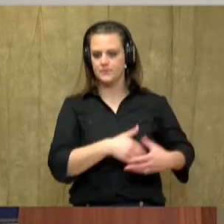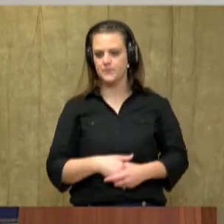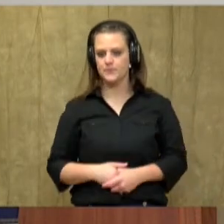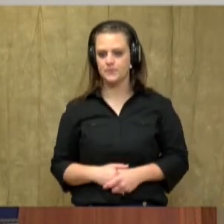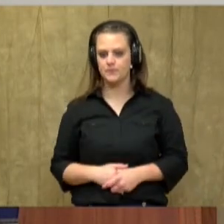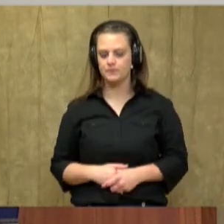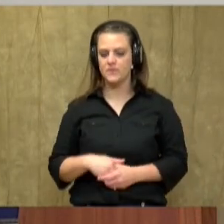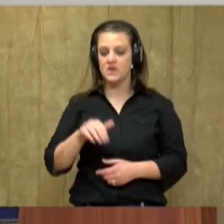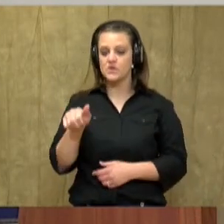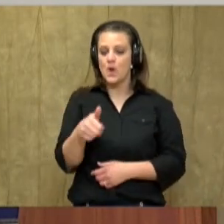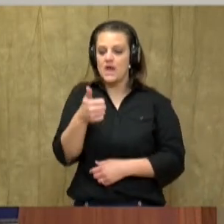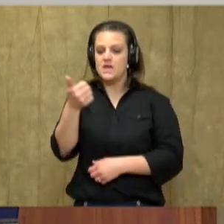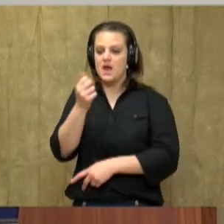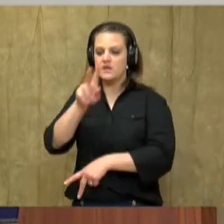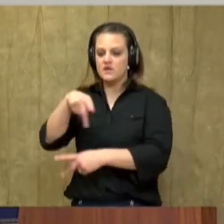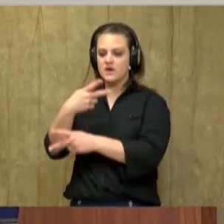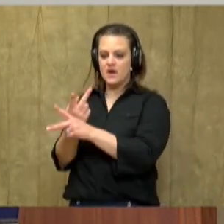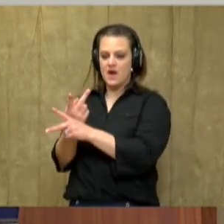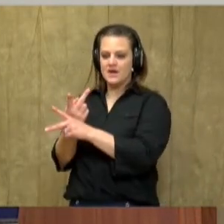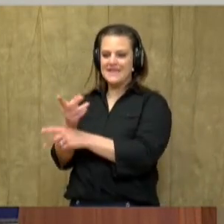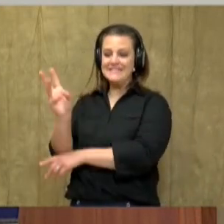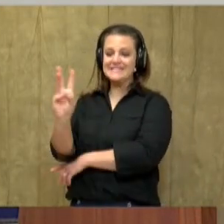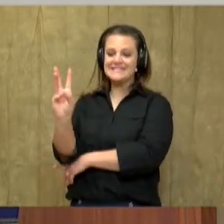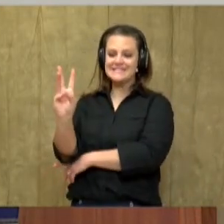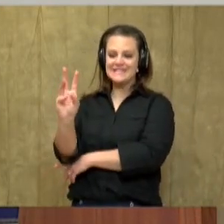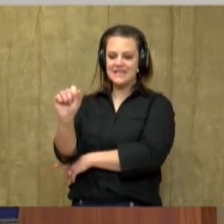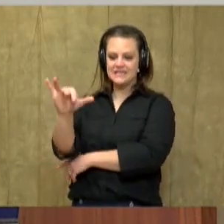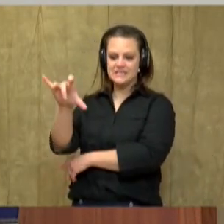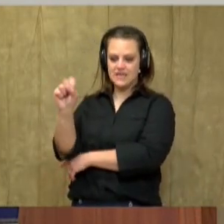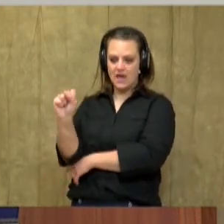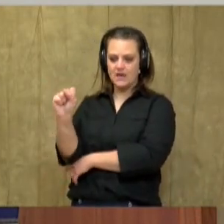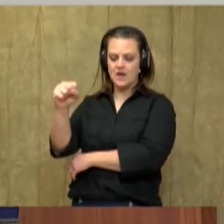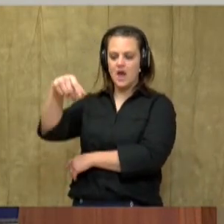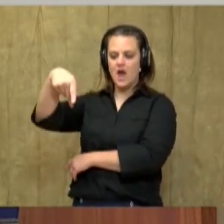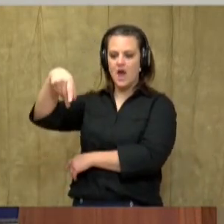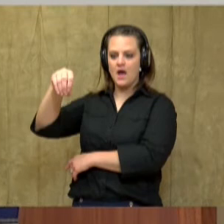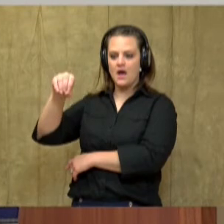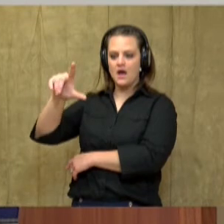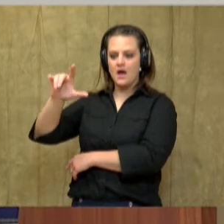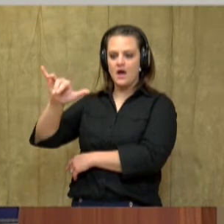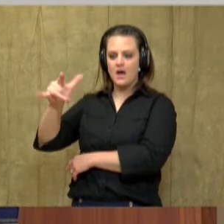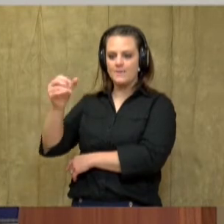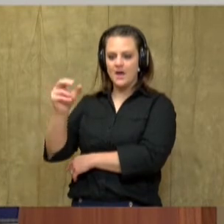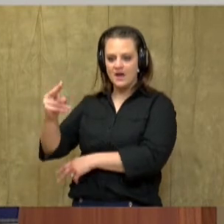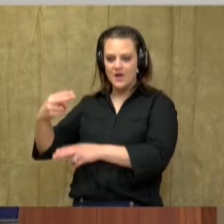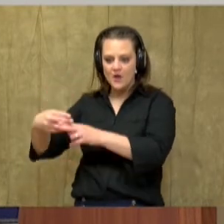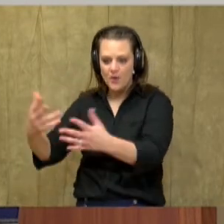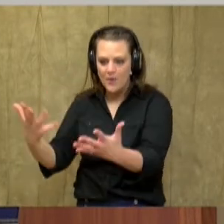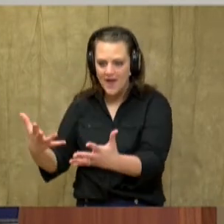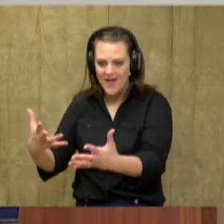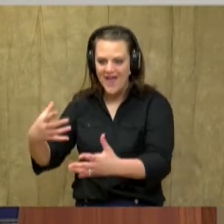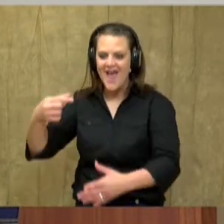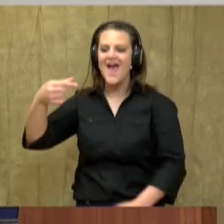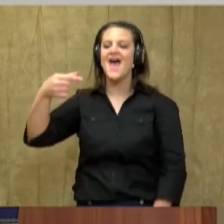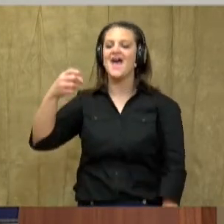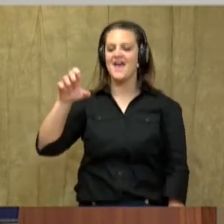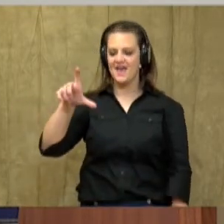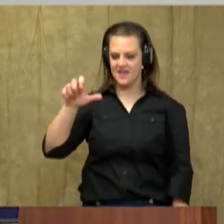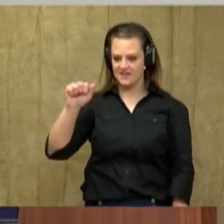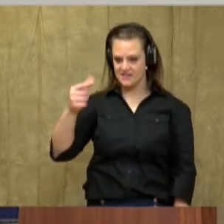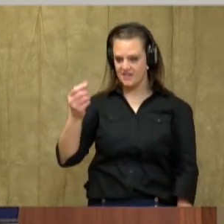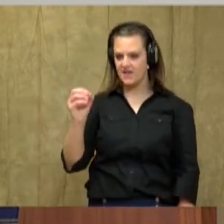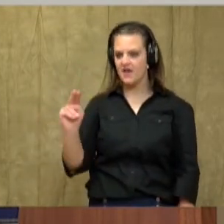polygon is a polygon with 6 sides. And we call that, do you know? A